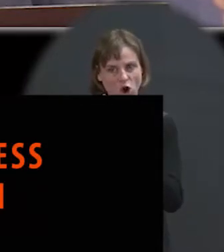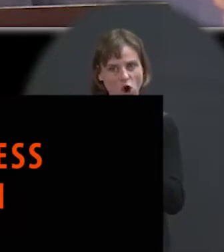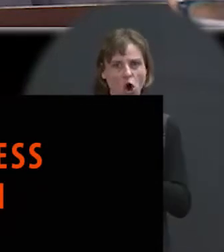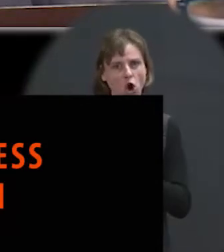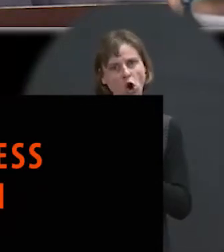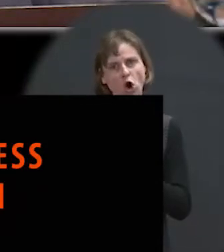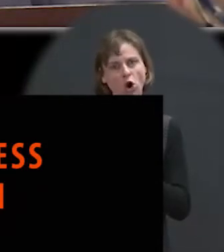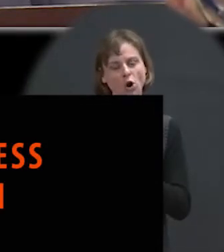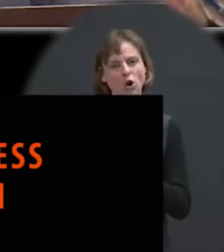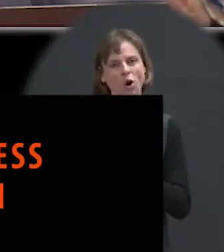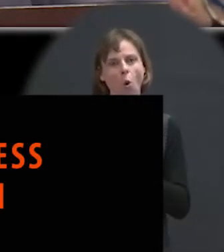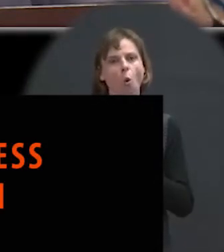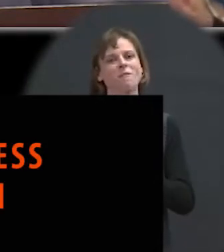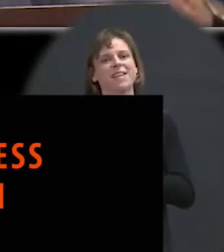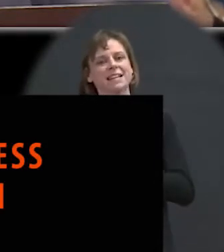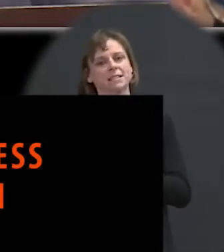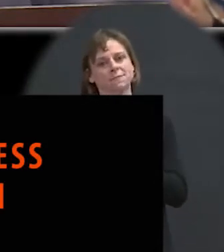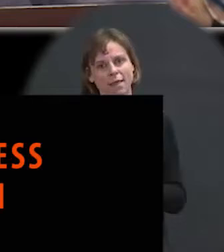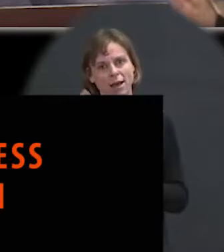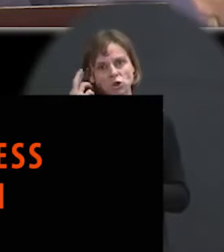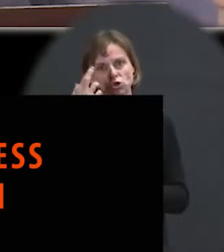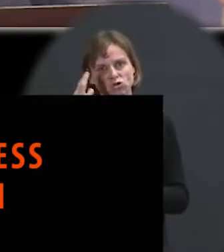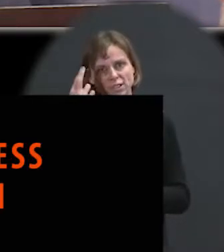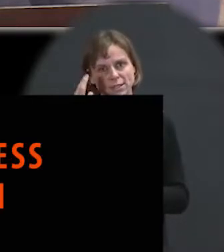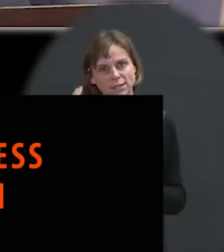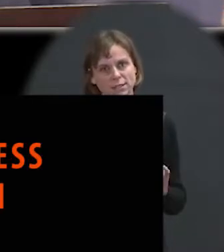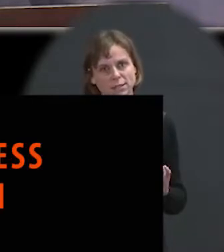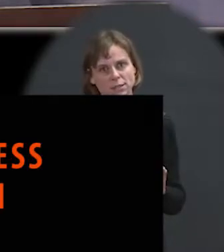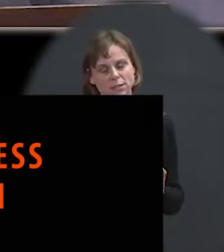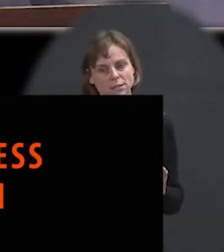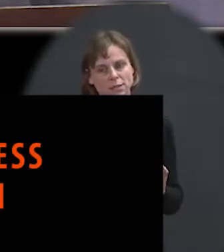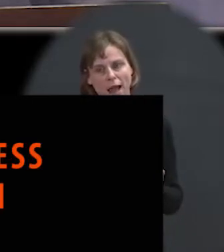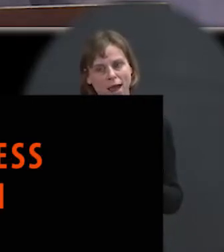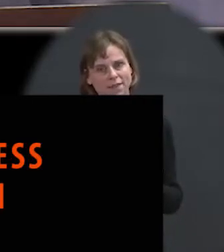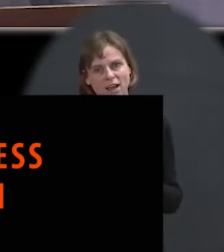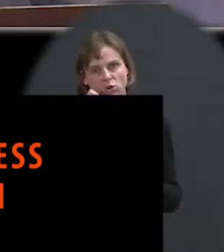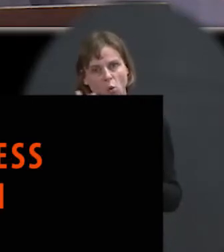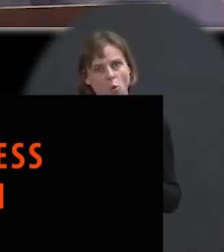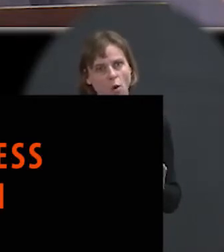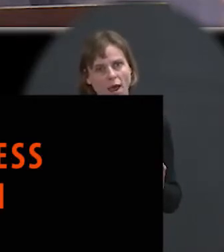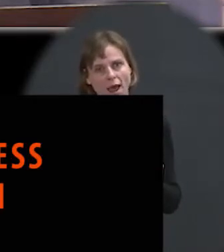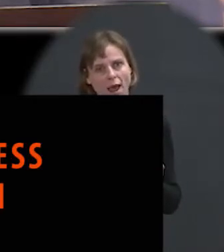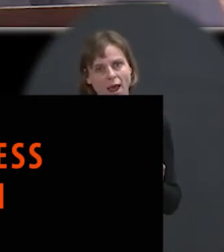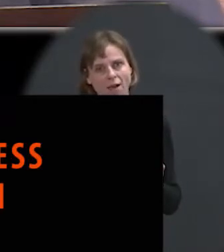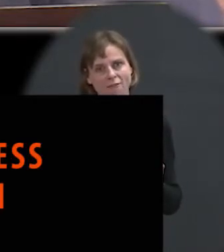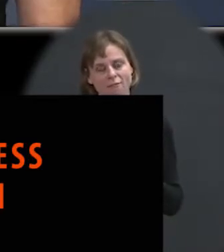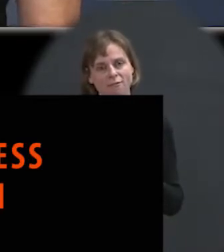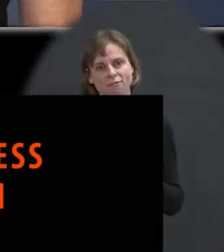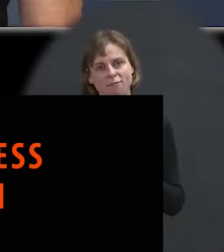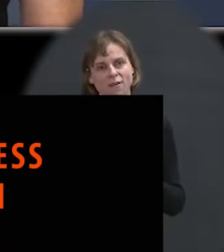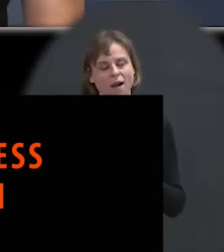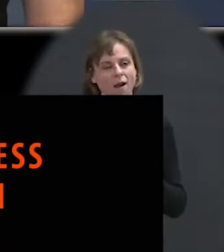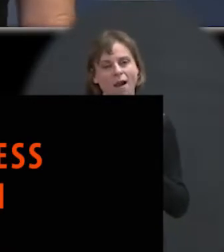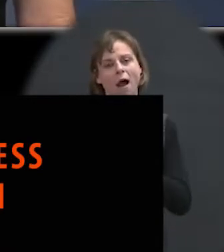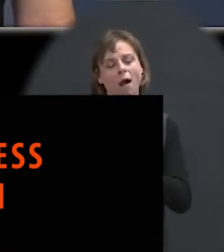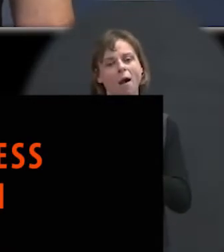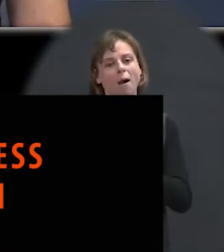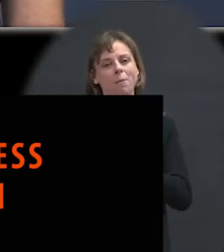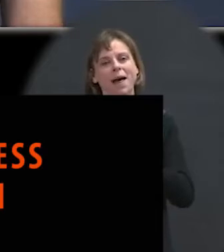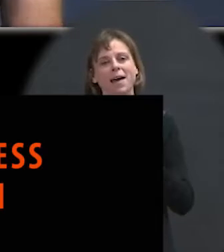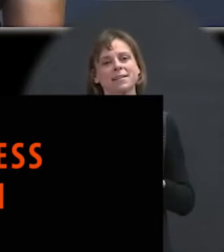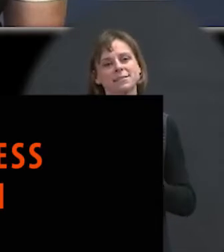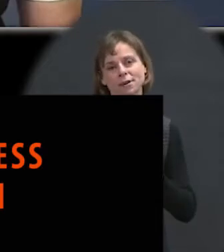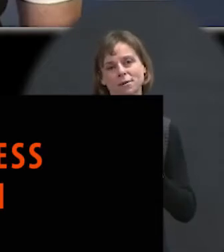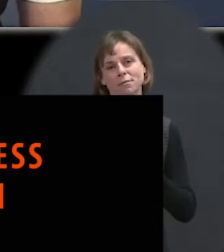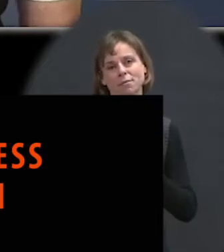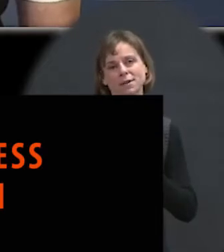offensive tweets, as a reason to oppose her nomination, and that they have not held certain men to the same standard? Well, the president was